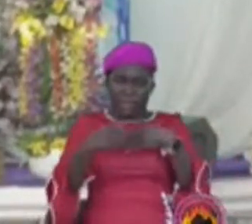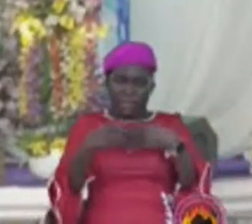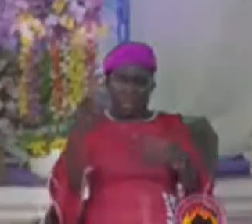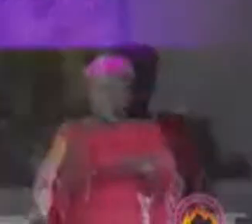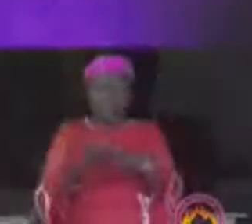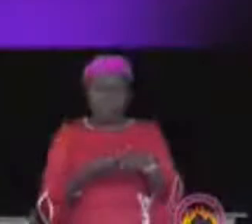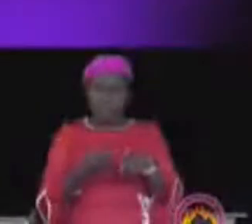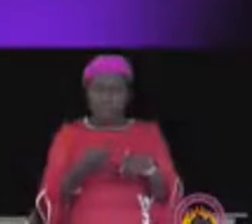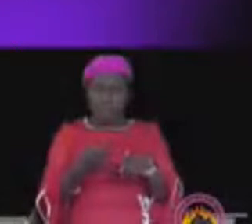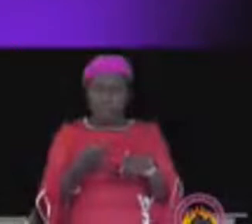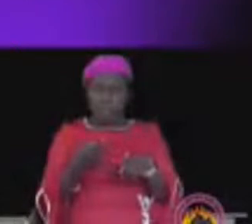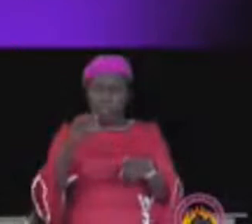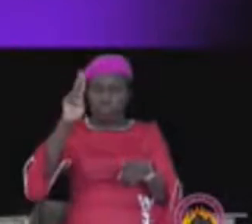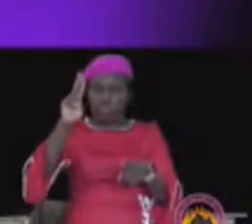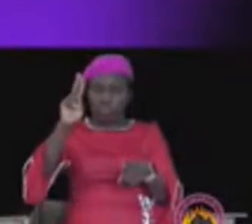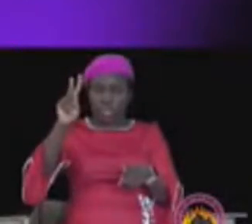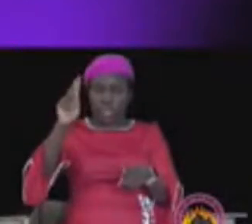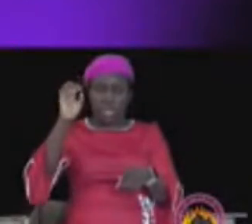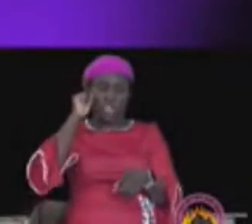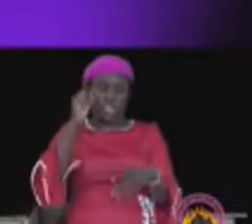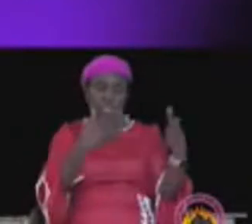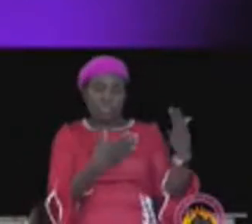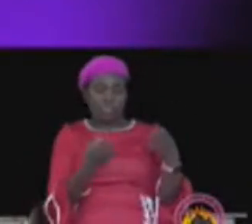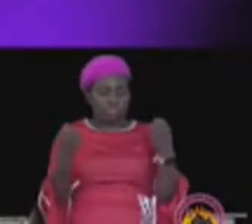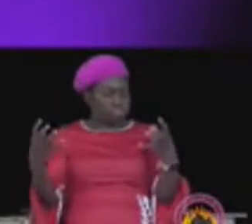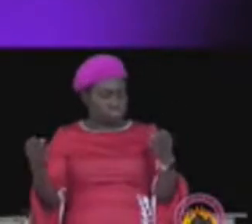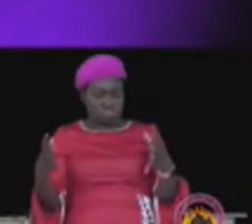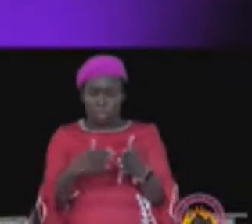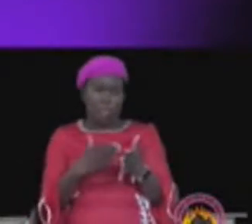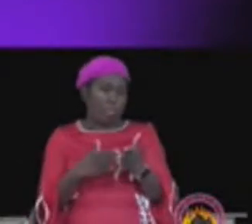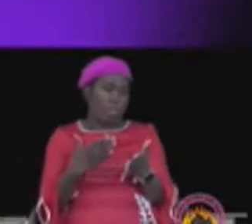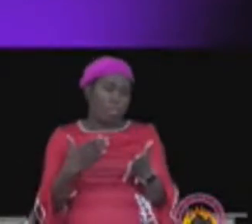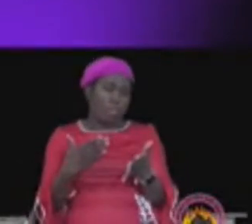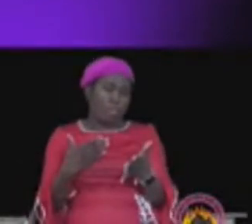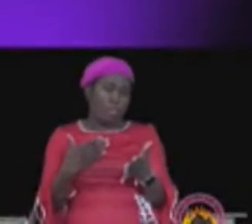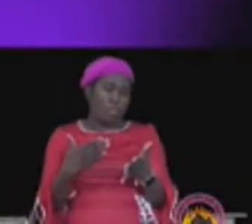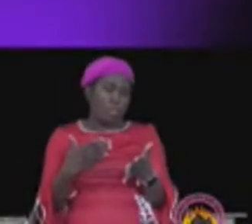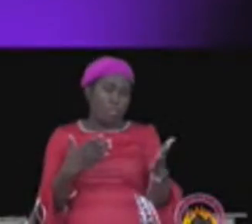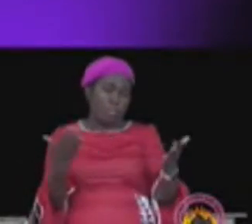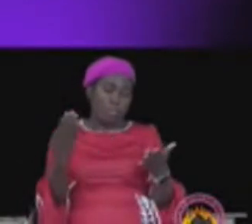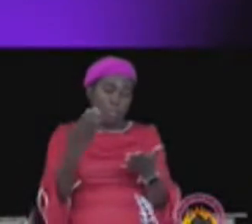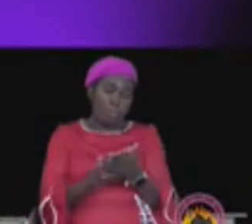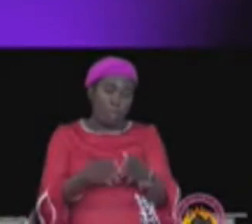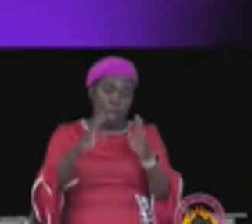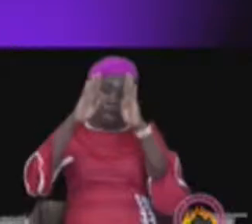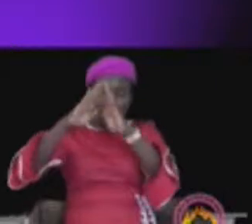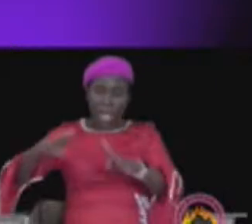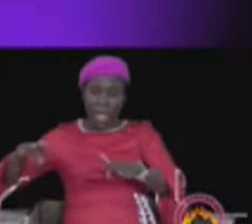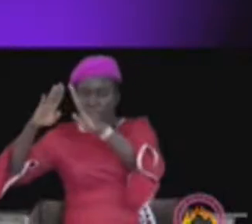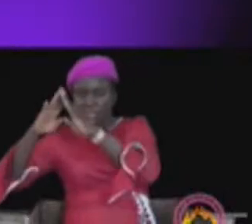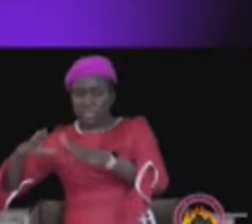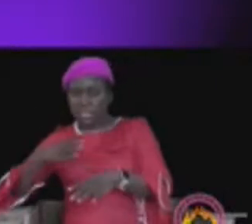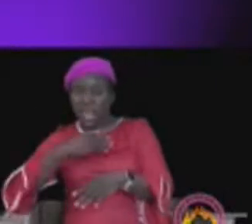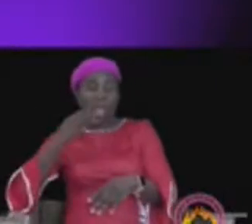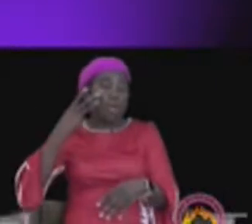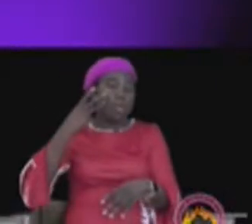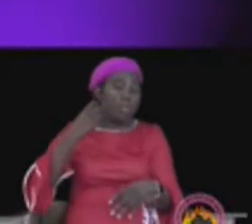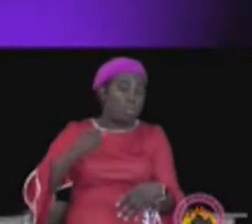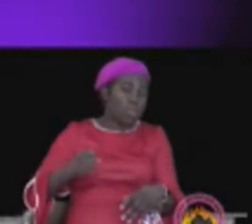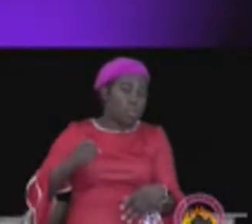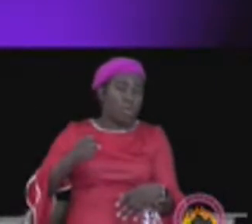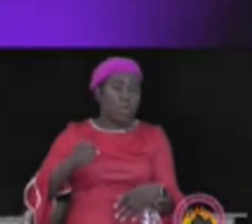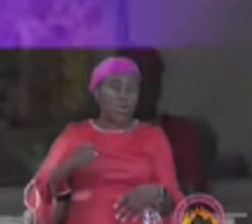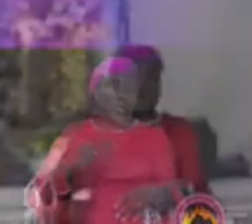brought him plenty of money, bought houses, and was settling down to enjoy her life,